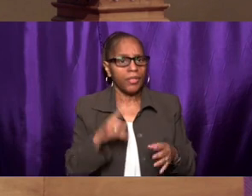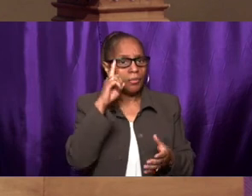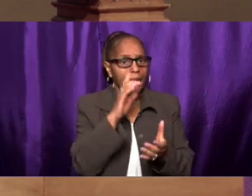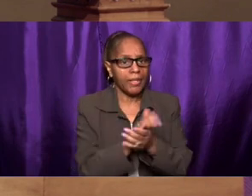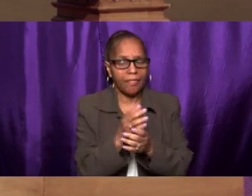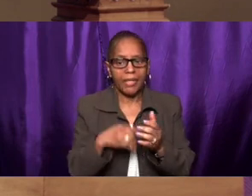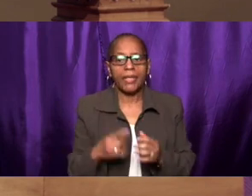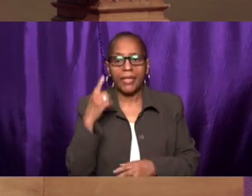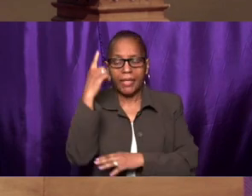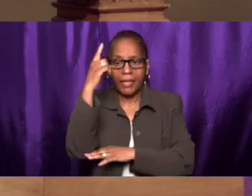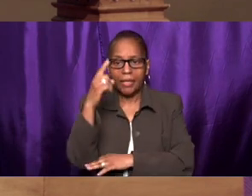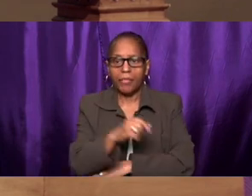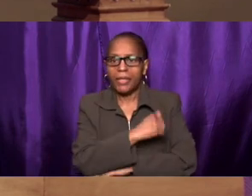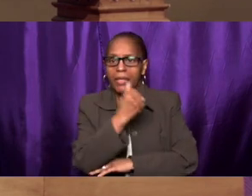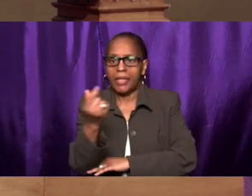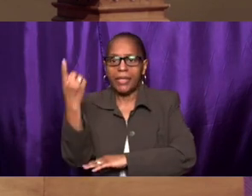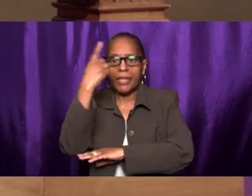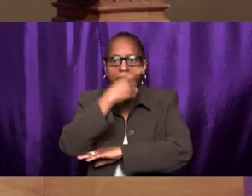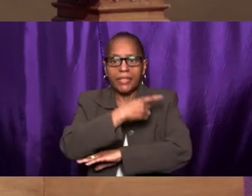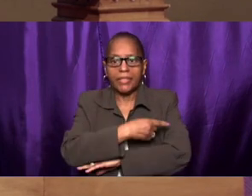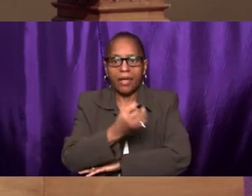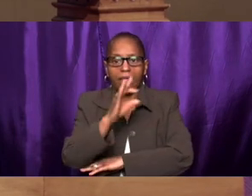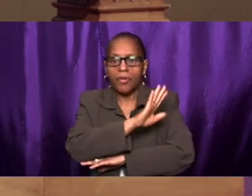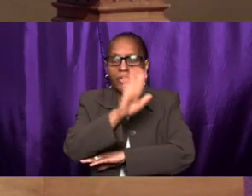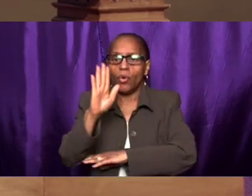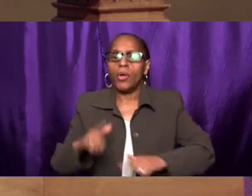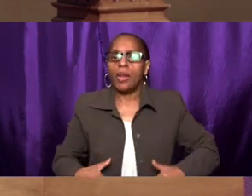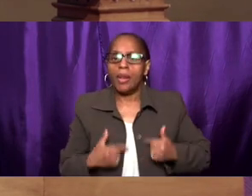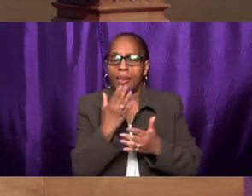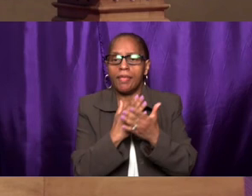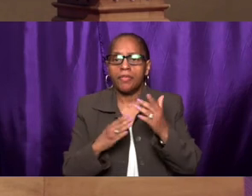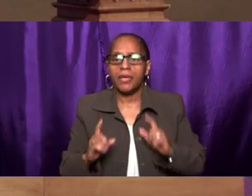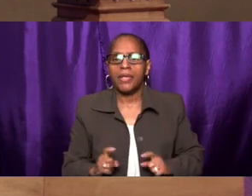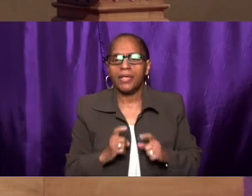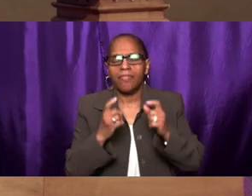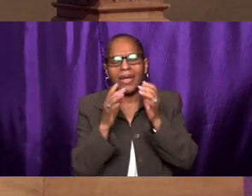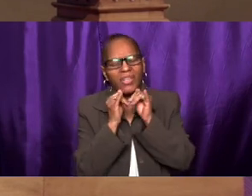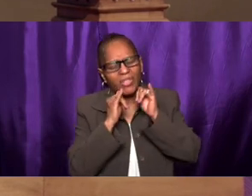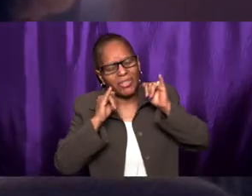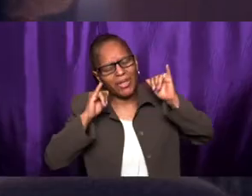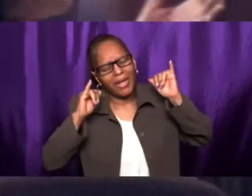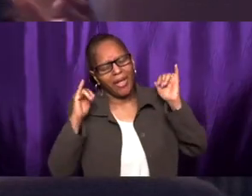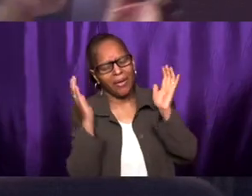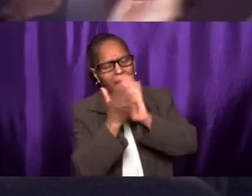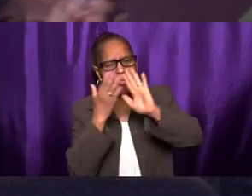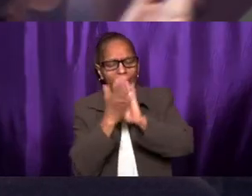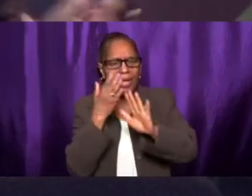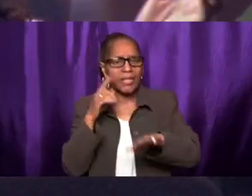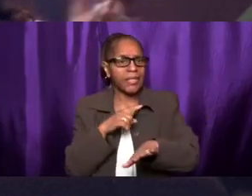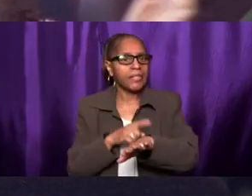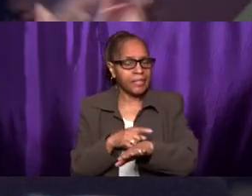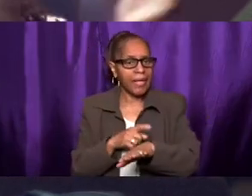believed in him in any day of your life. Somebody ought to give God a shout of praise, because it's